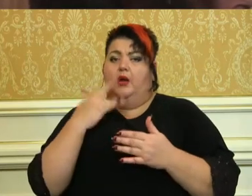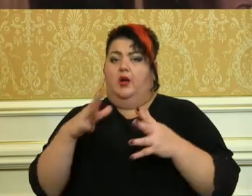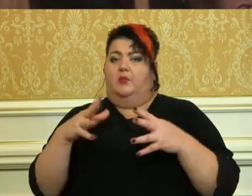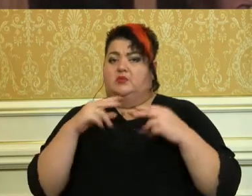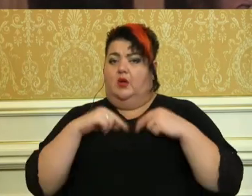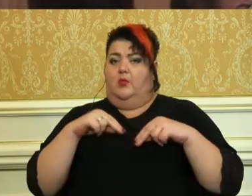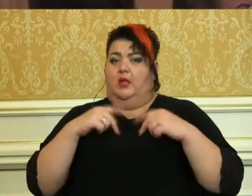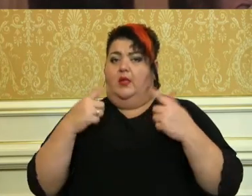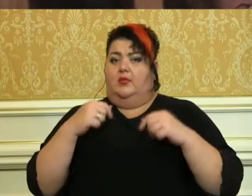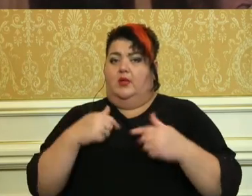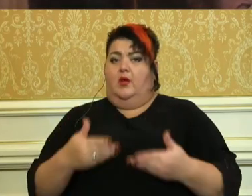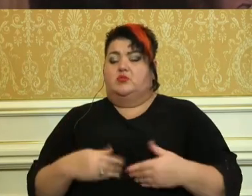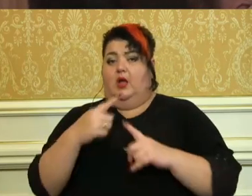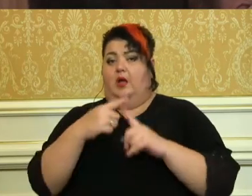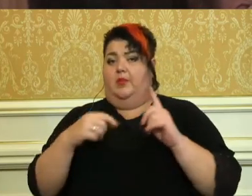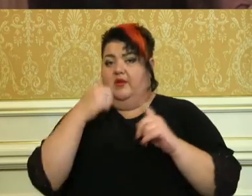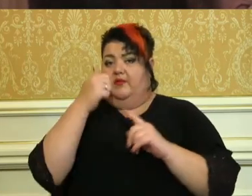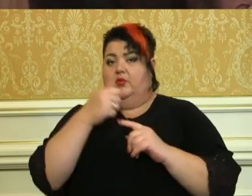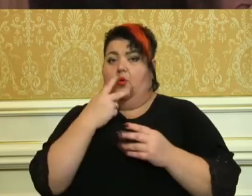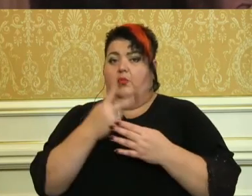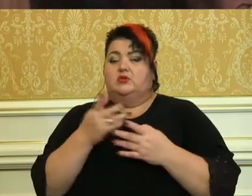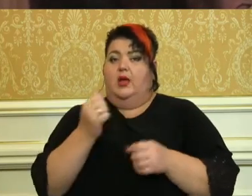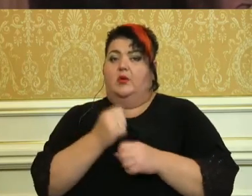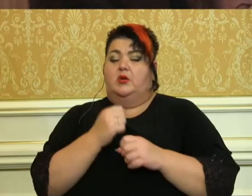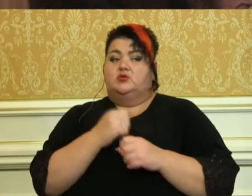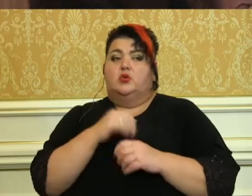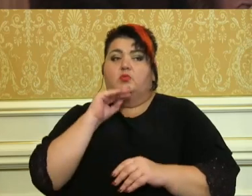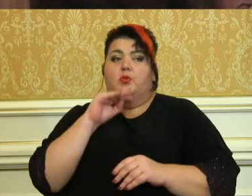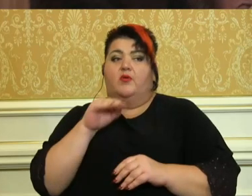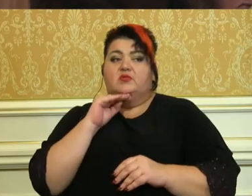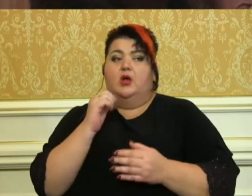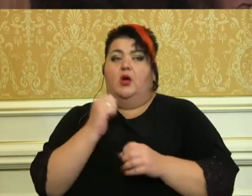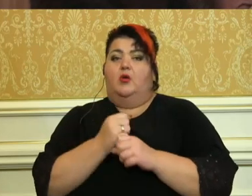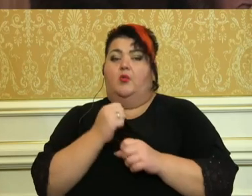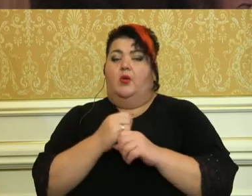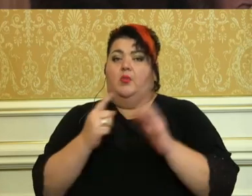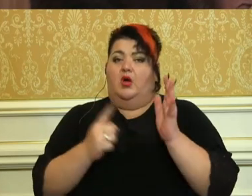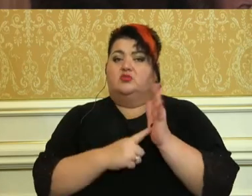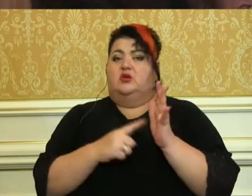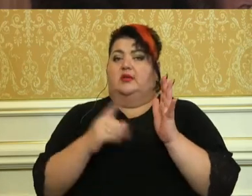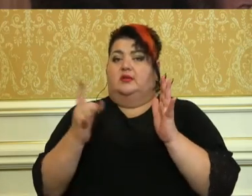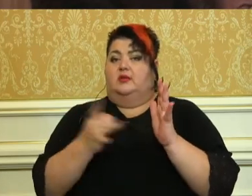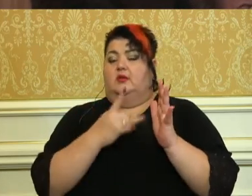My American colleagues have lived in the U.S. For